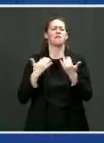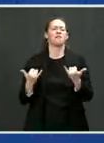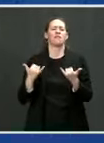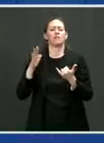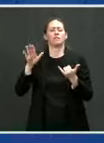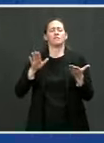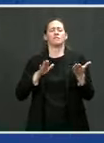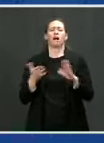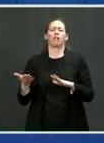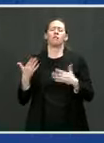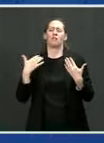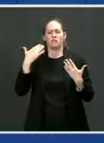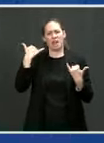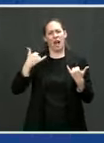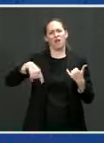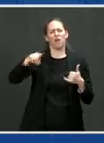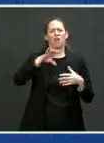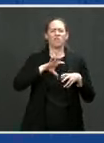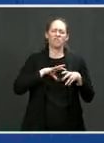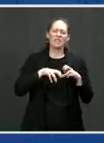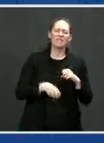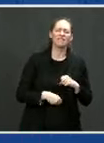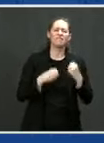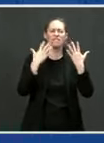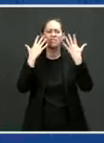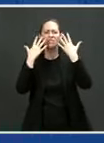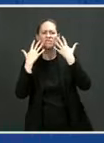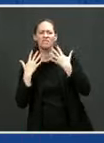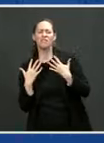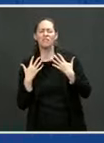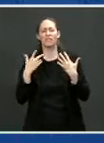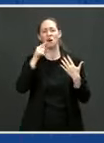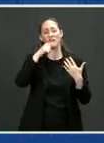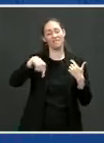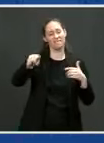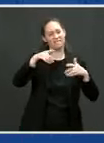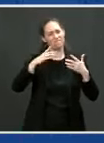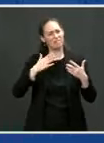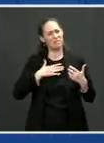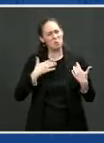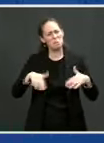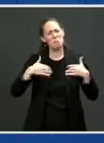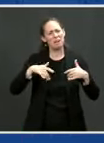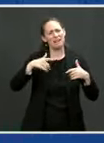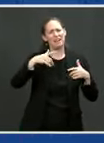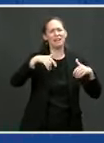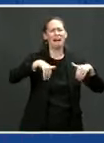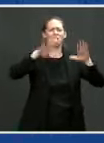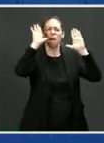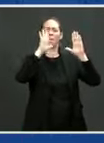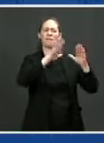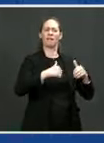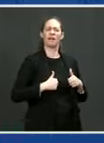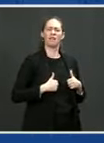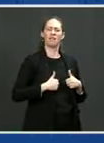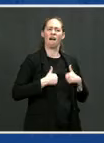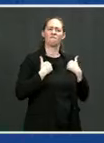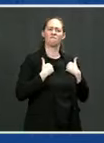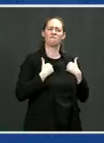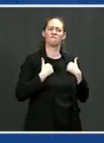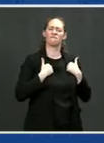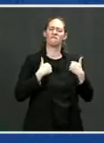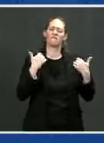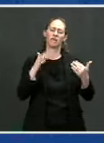their lives to defend the Capitol and the country, we're moved by the courage, grace, and resilience with which